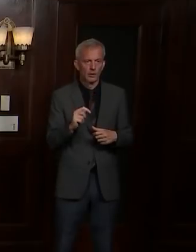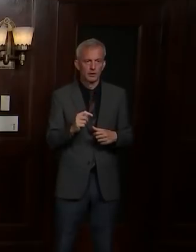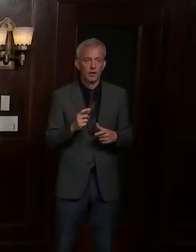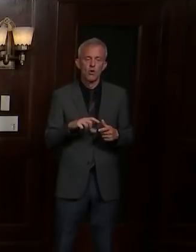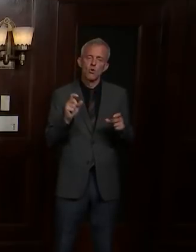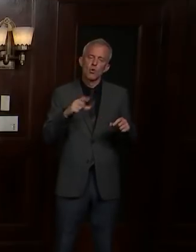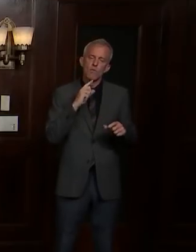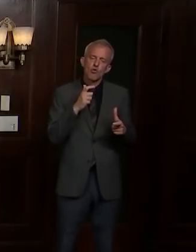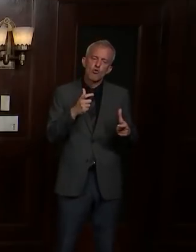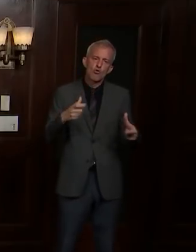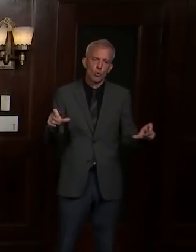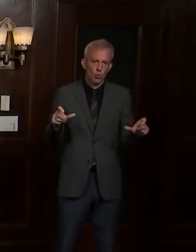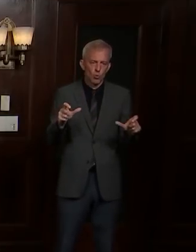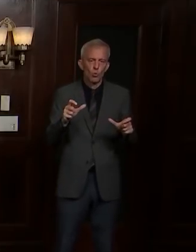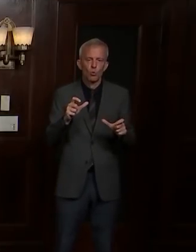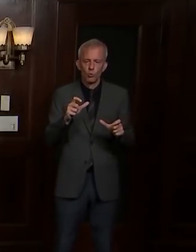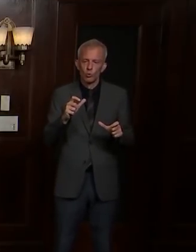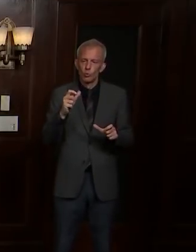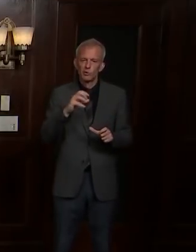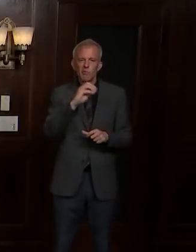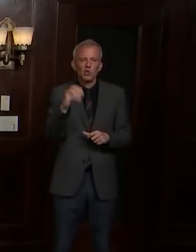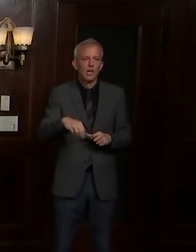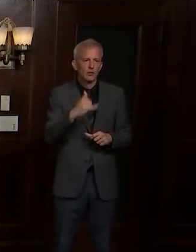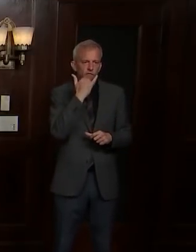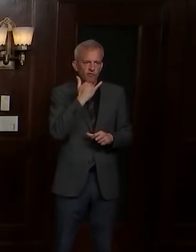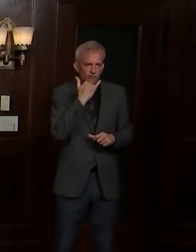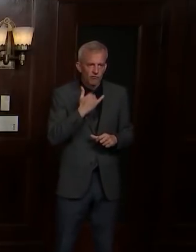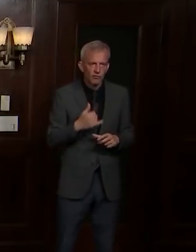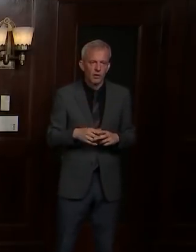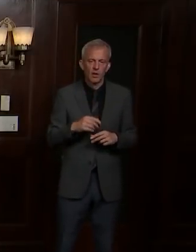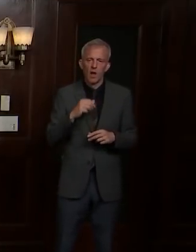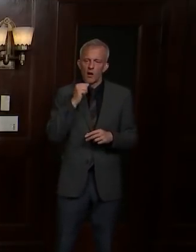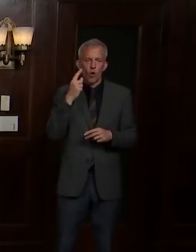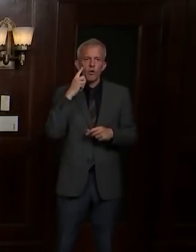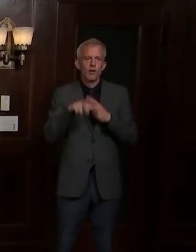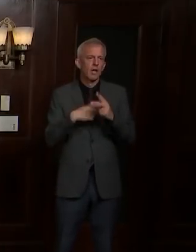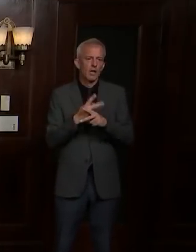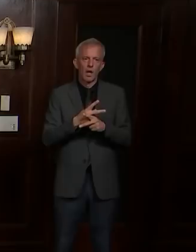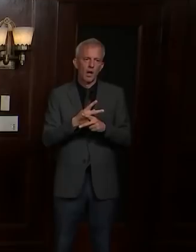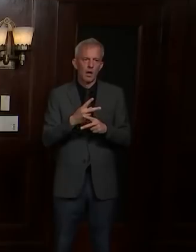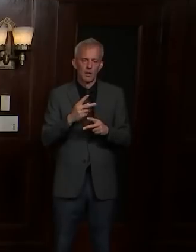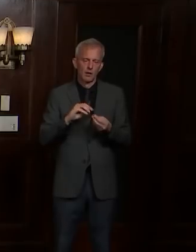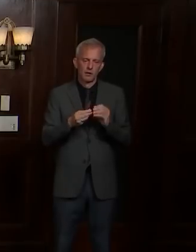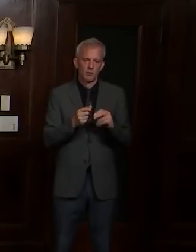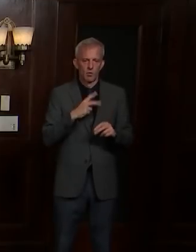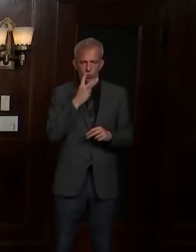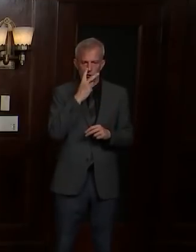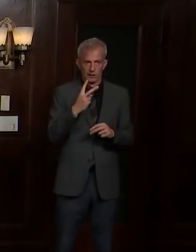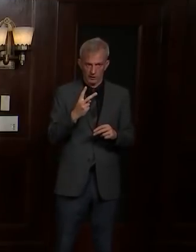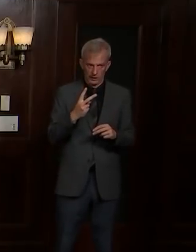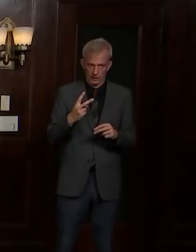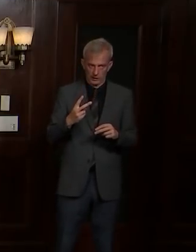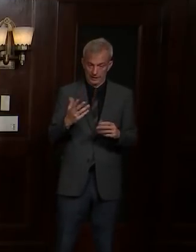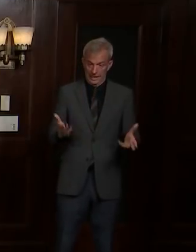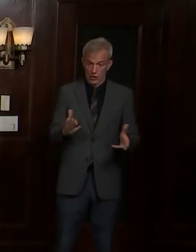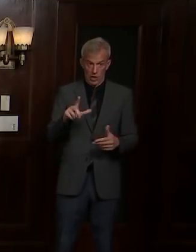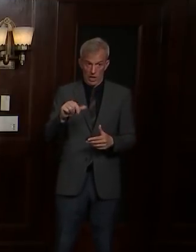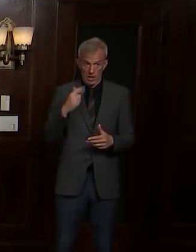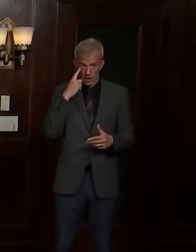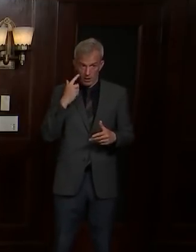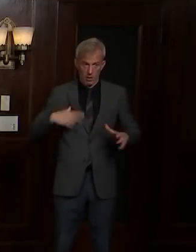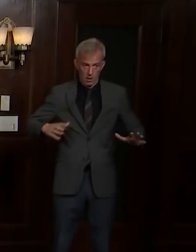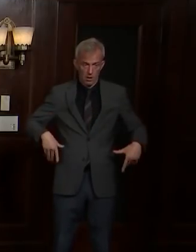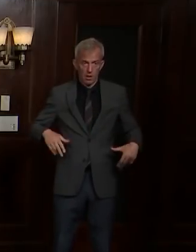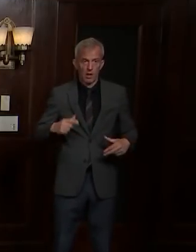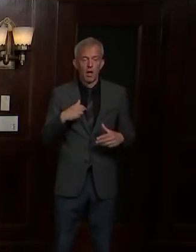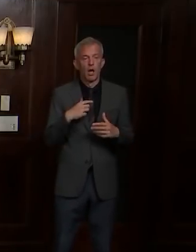of error there. And those aren't the sorts of numbers that I think we have seen yet here in Los Angeles. But there are a number of efforts to move that forward. If